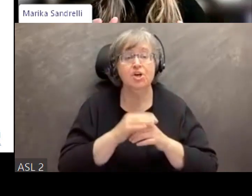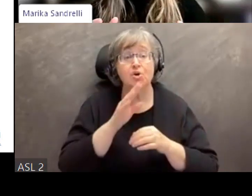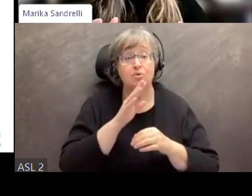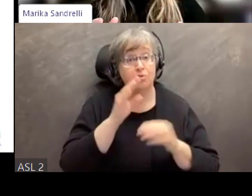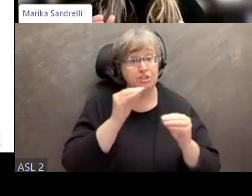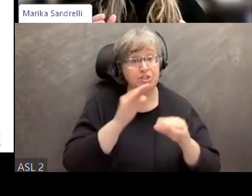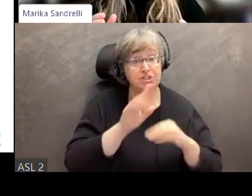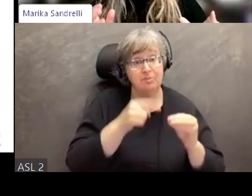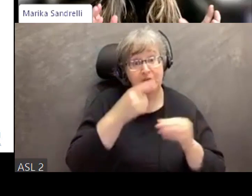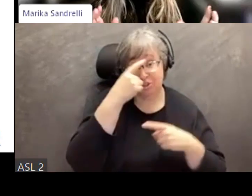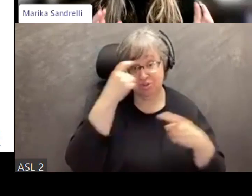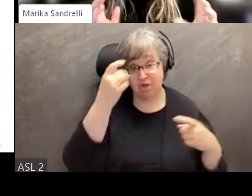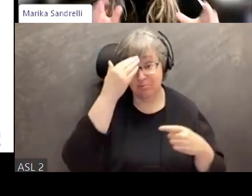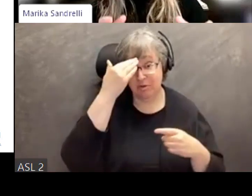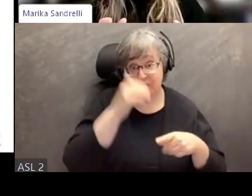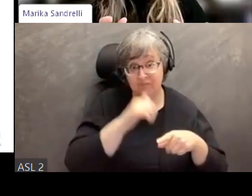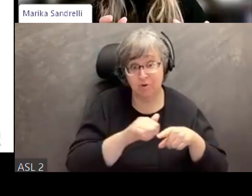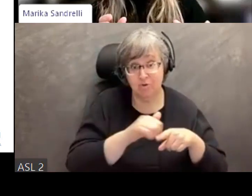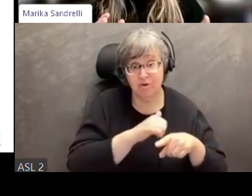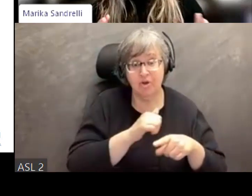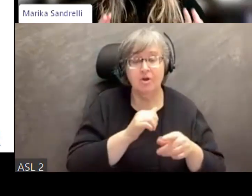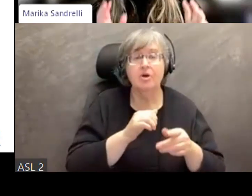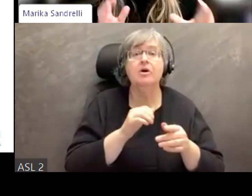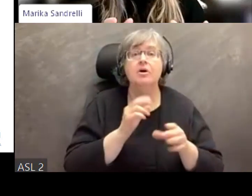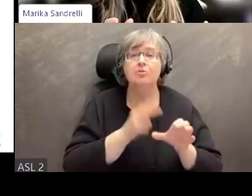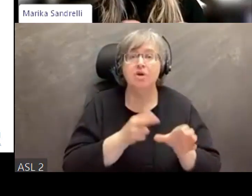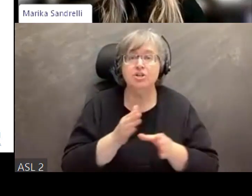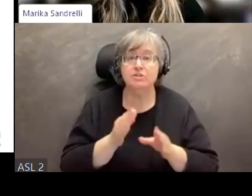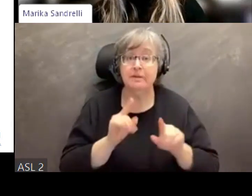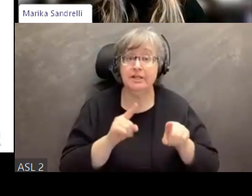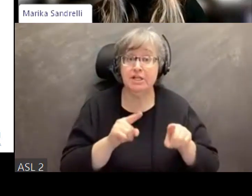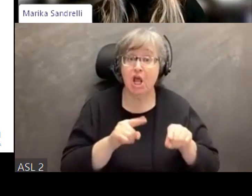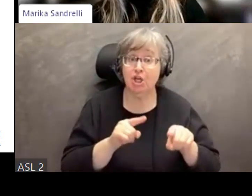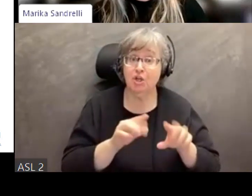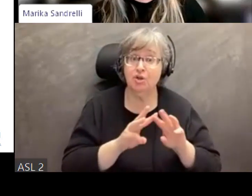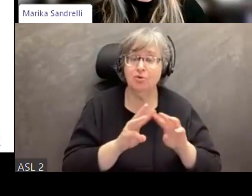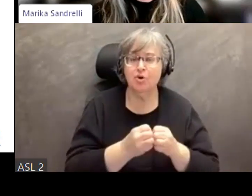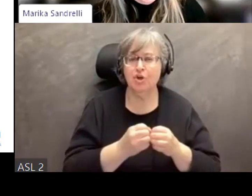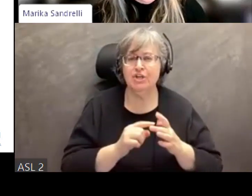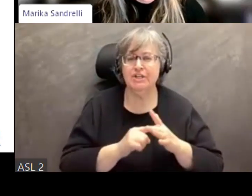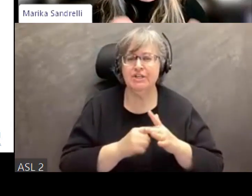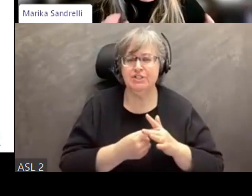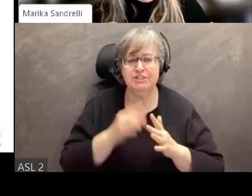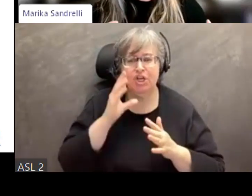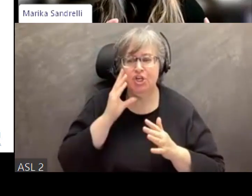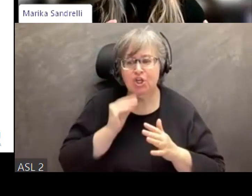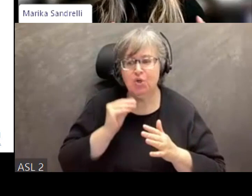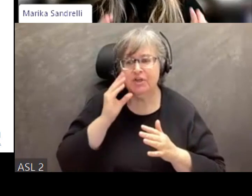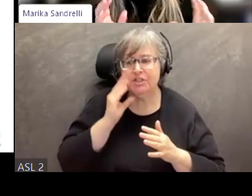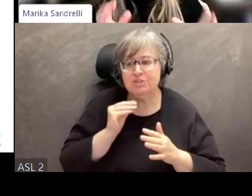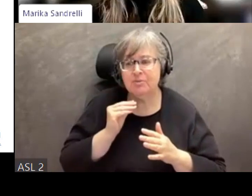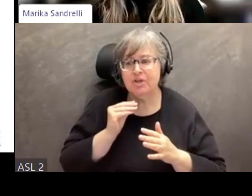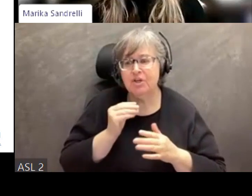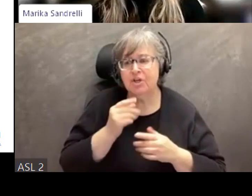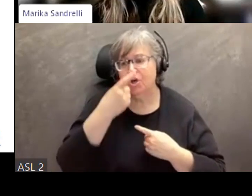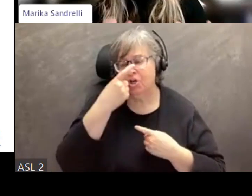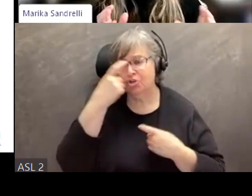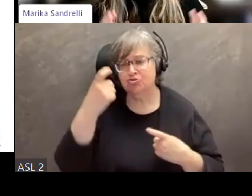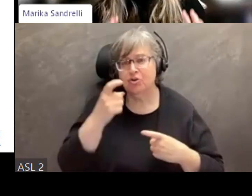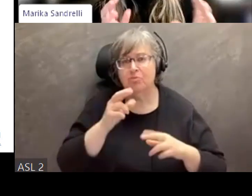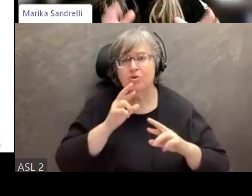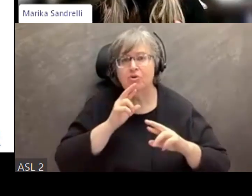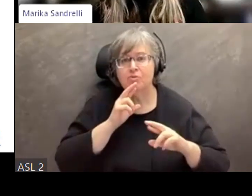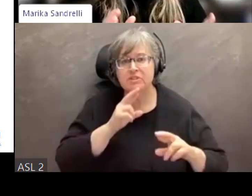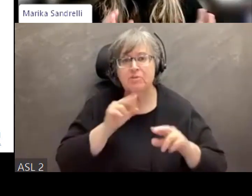trauma-informed practice. What was happening was participants who attended the workshops were starting to experience